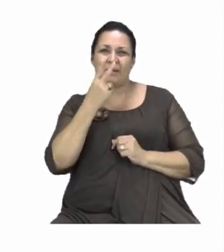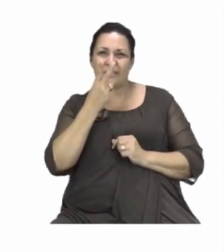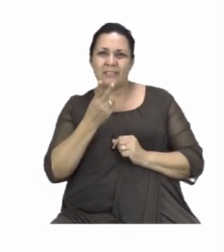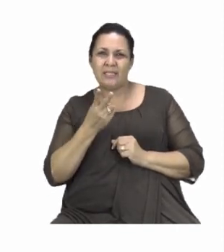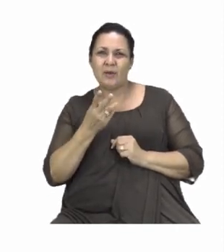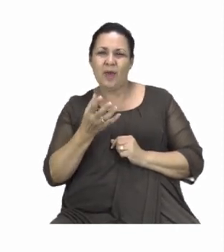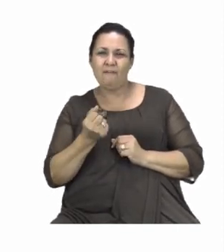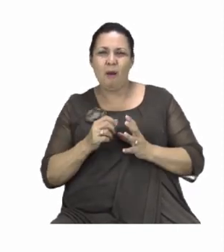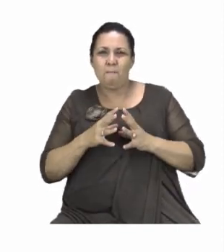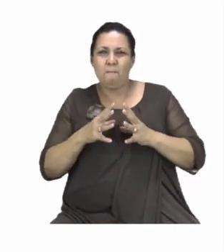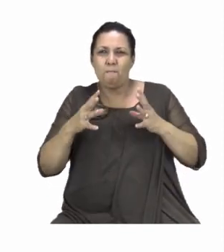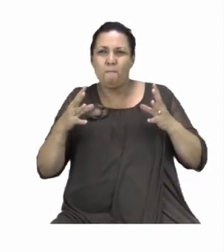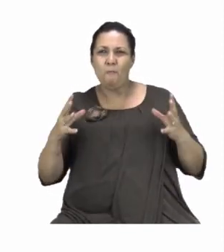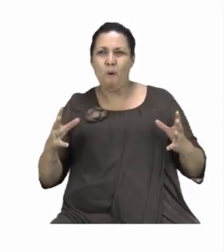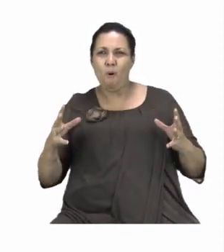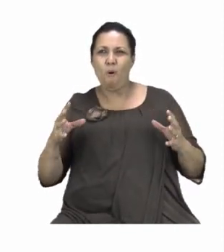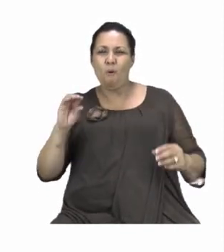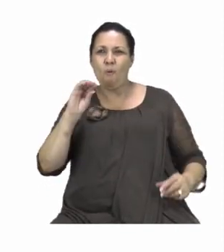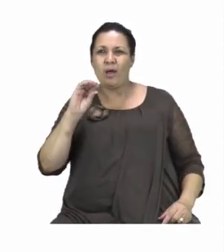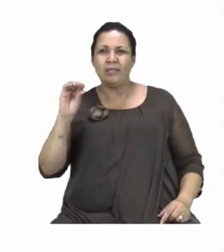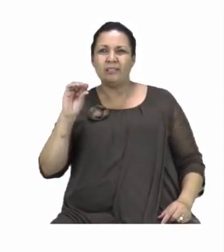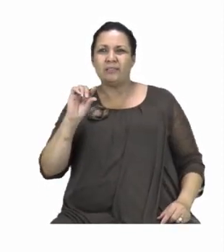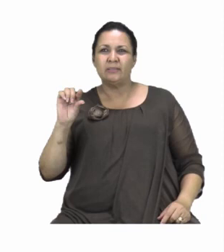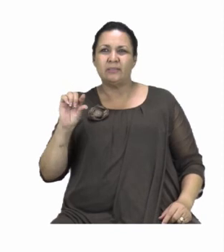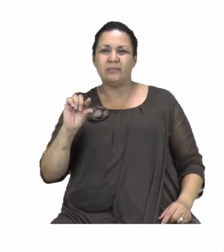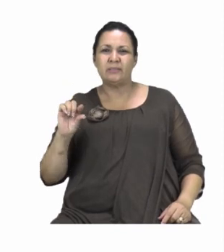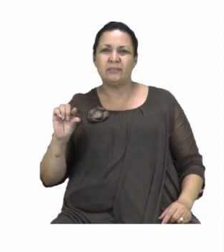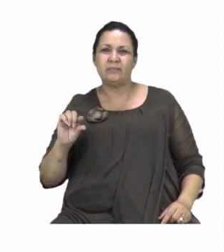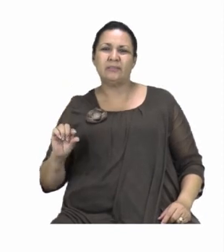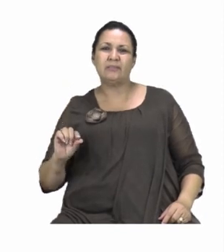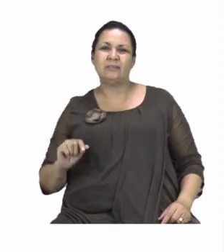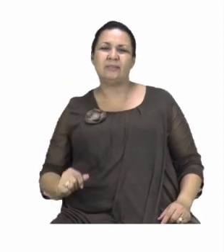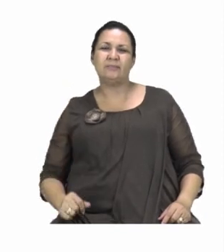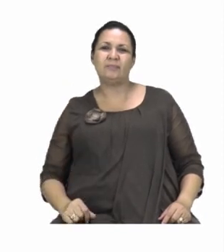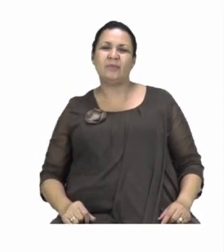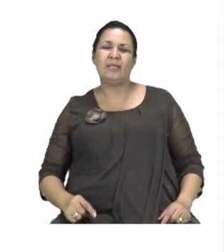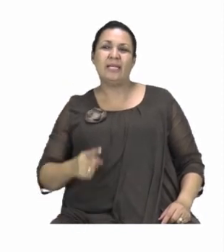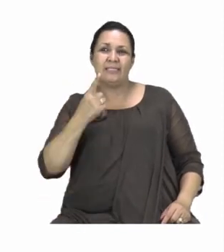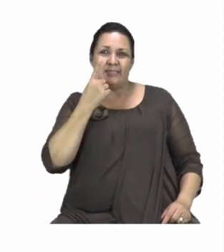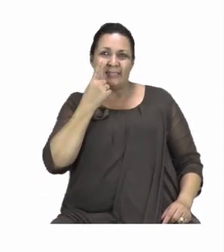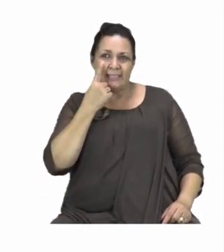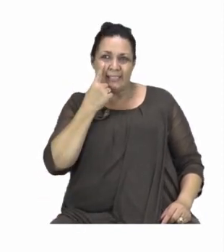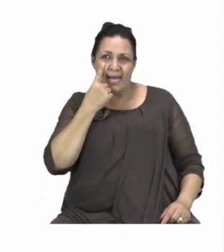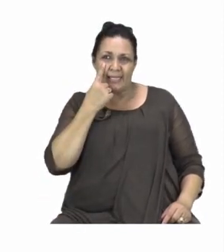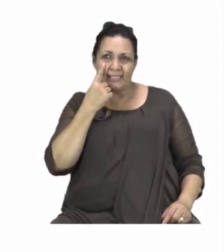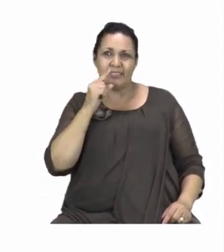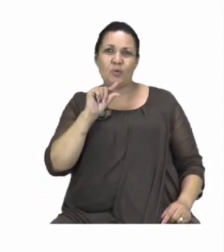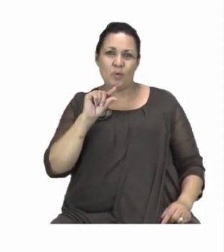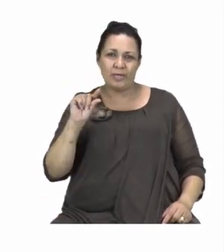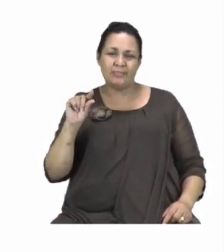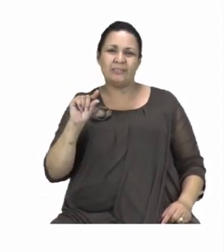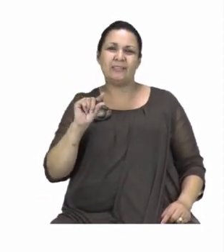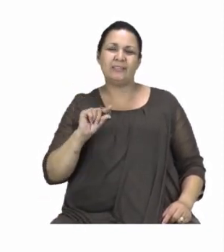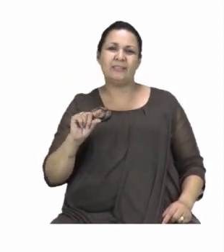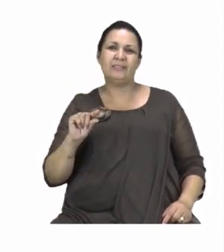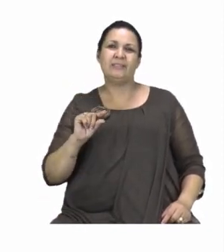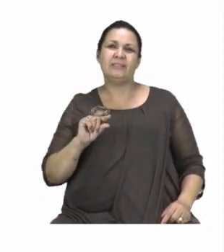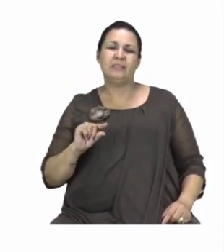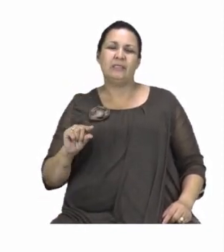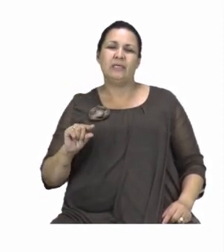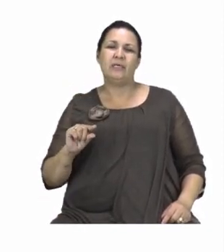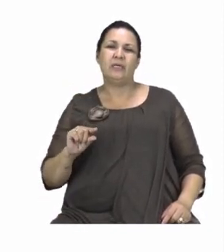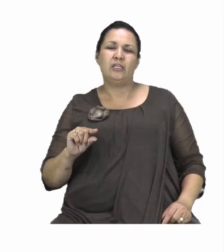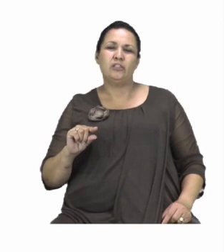more words, but these type of words are called sight words. Now, sight words are words that we